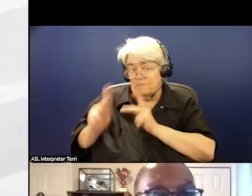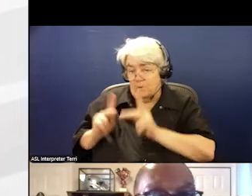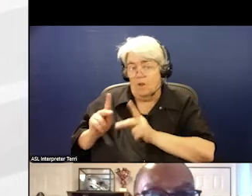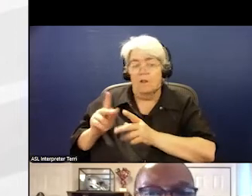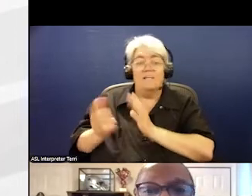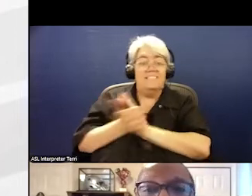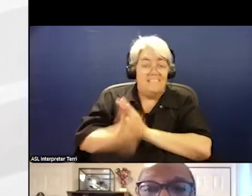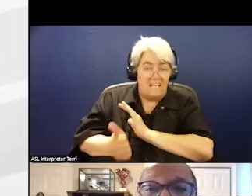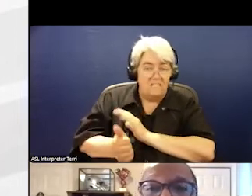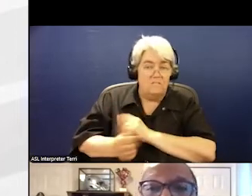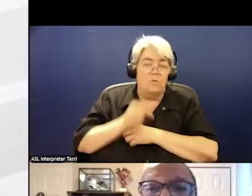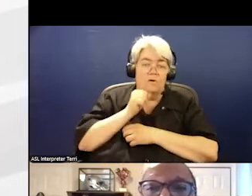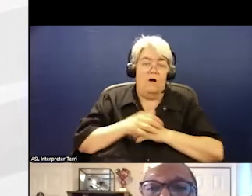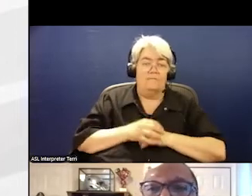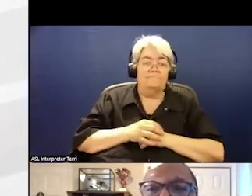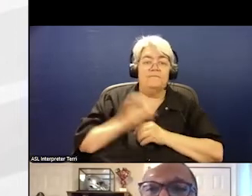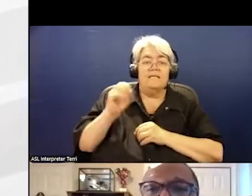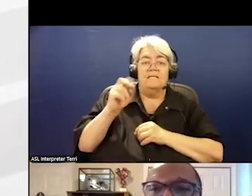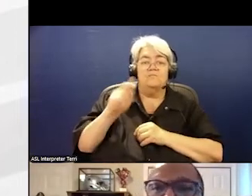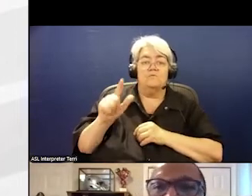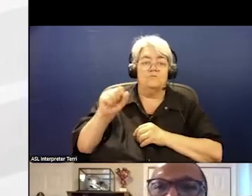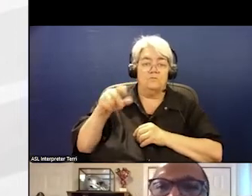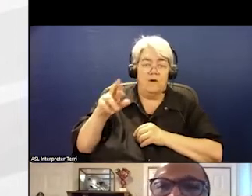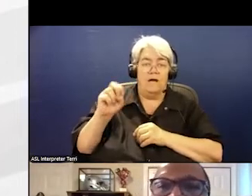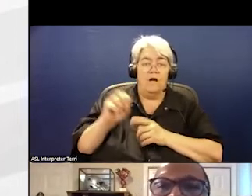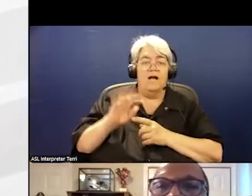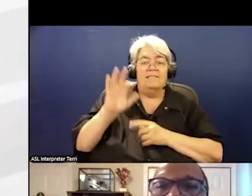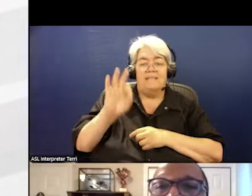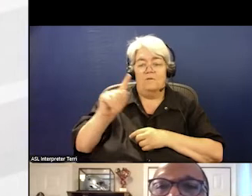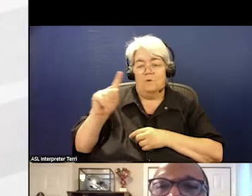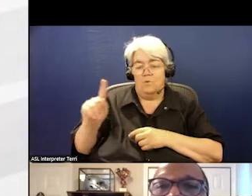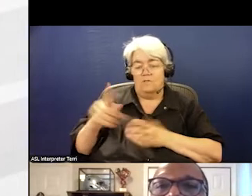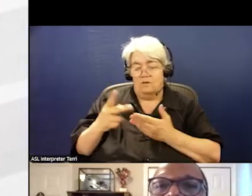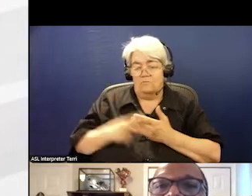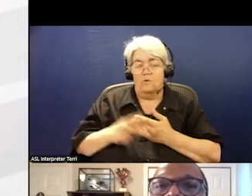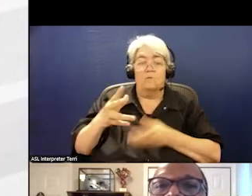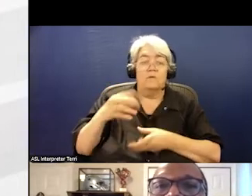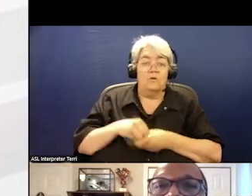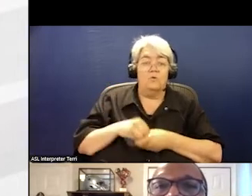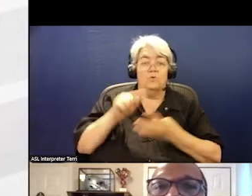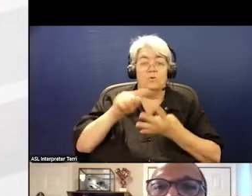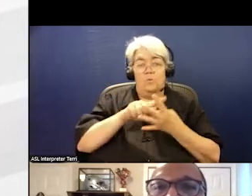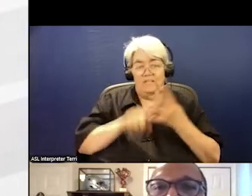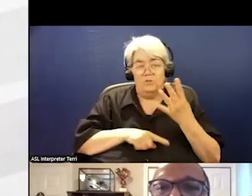Central Square 911 software may include which of the